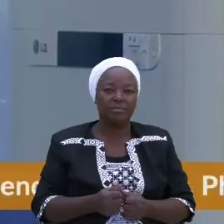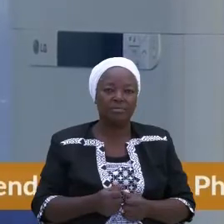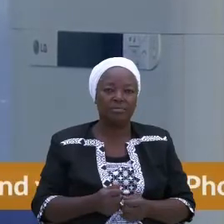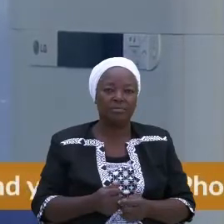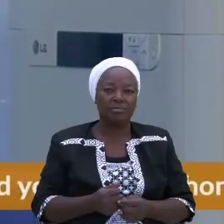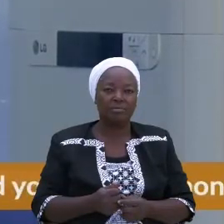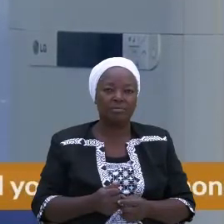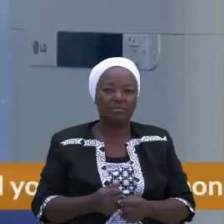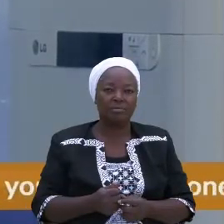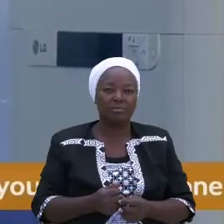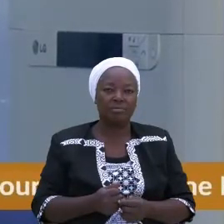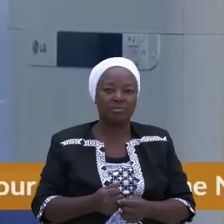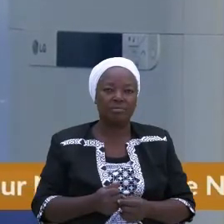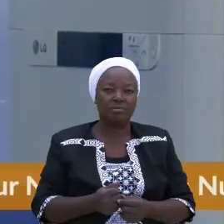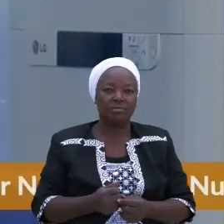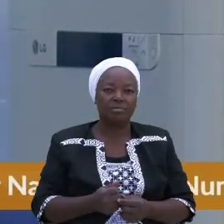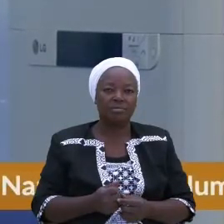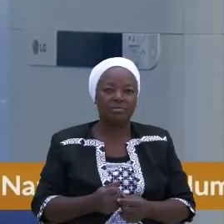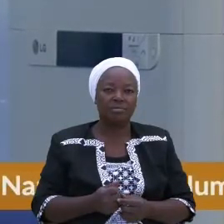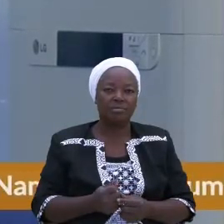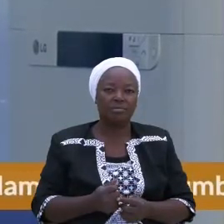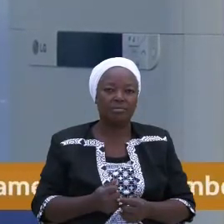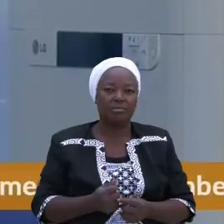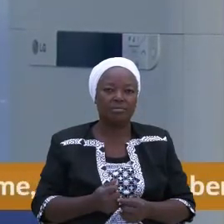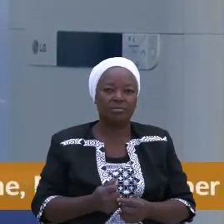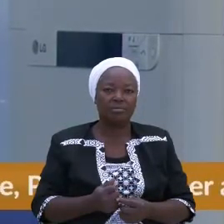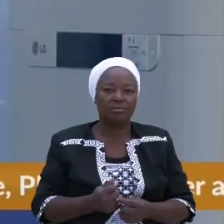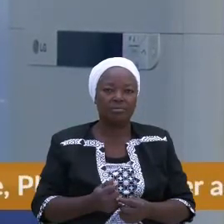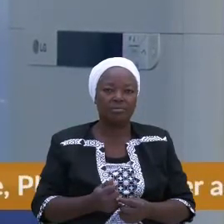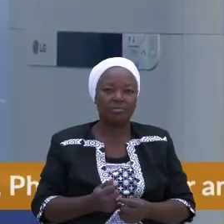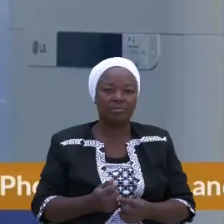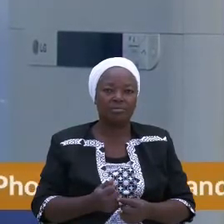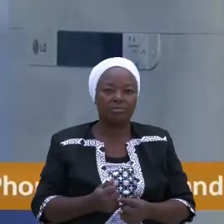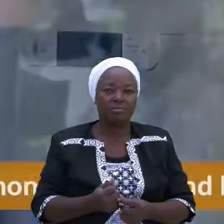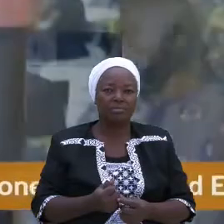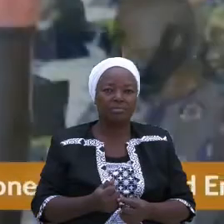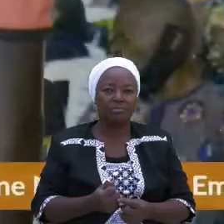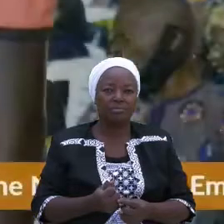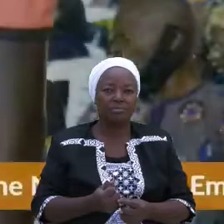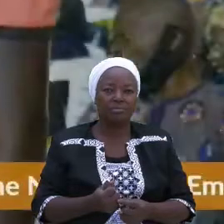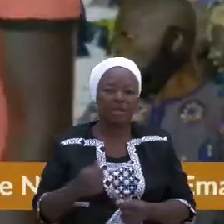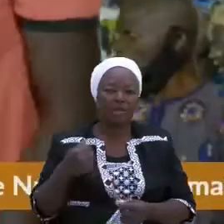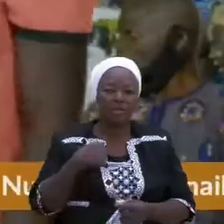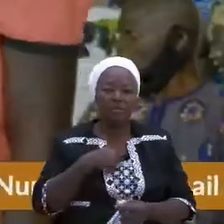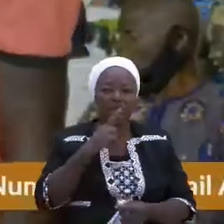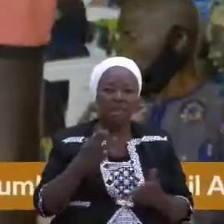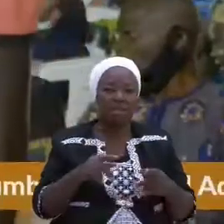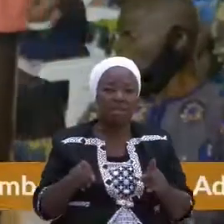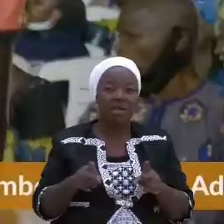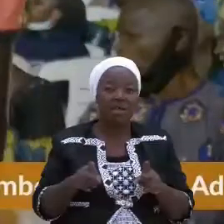saying let our counselors speak your robot to them so they can understand